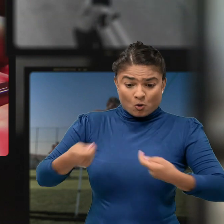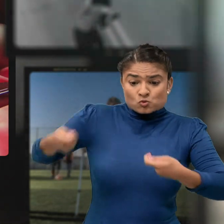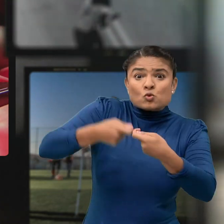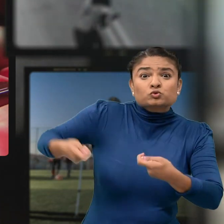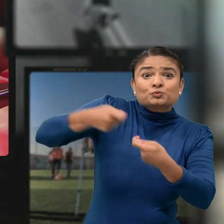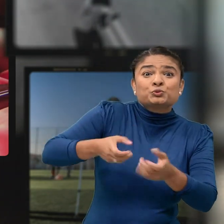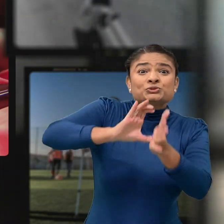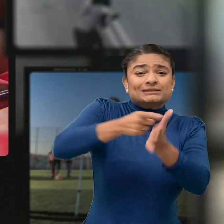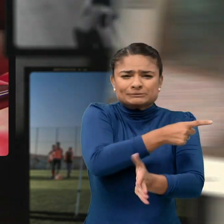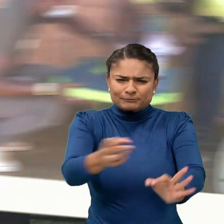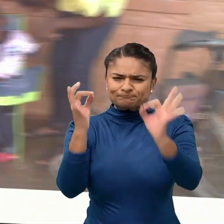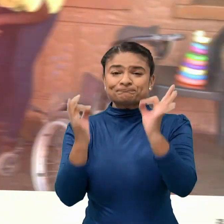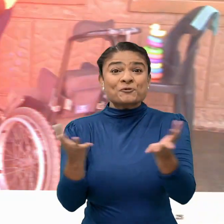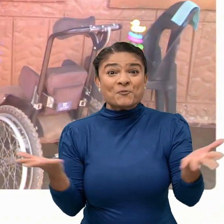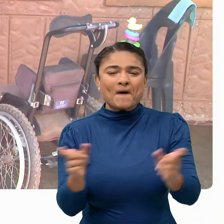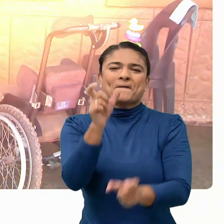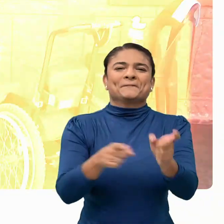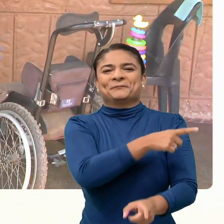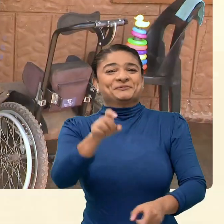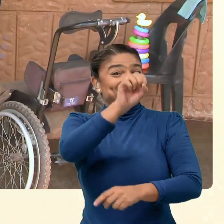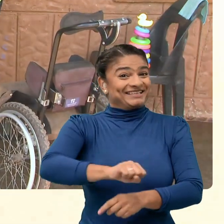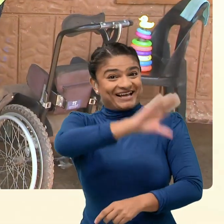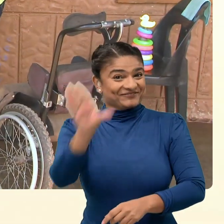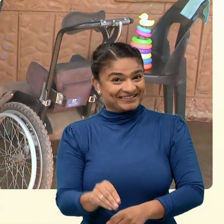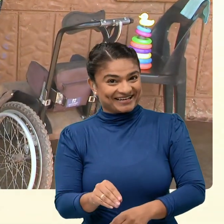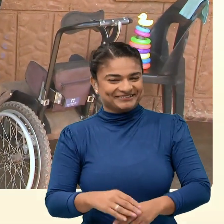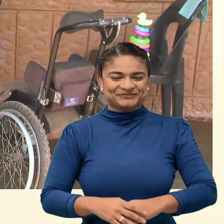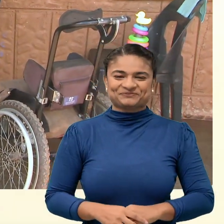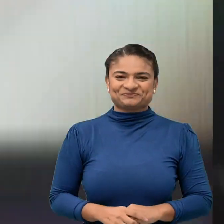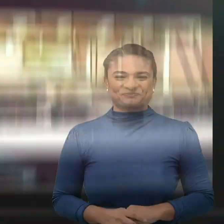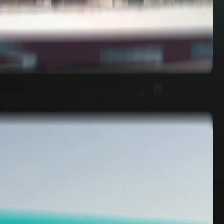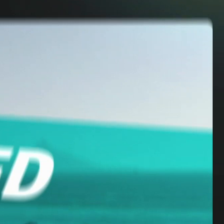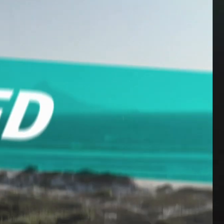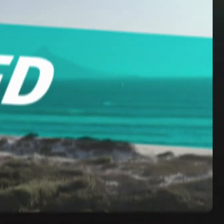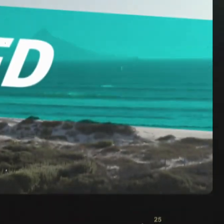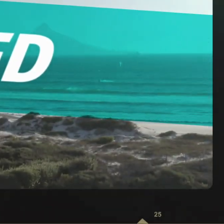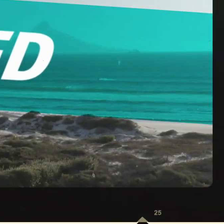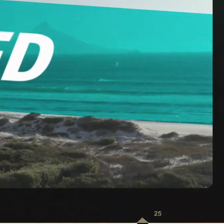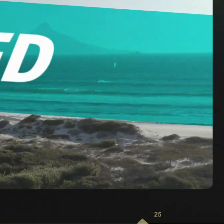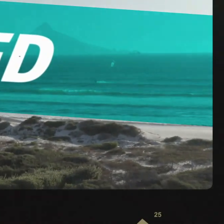persons with disabilities can and must make to building a disability-inclusive Mzansi.